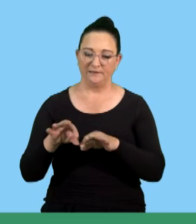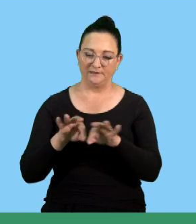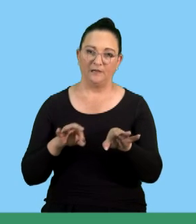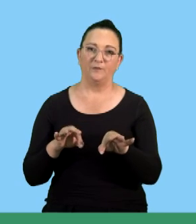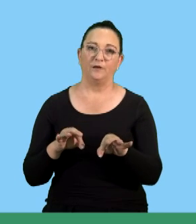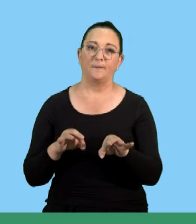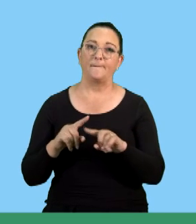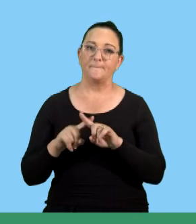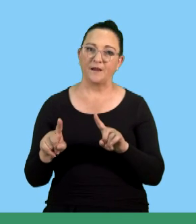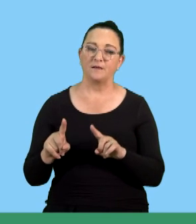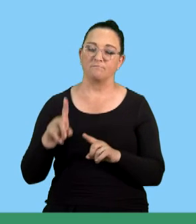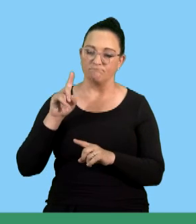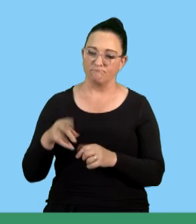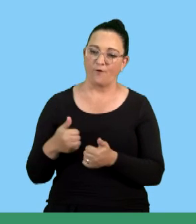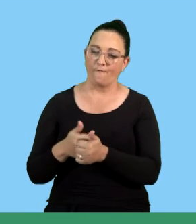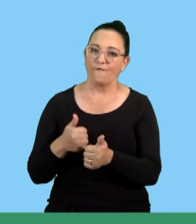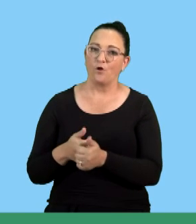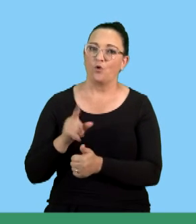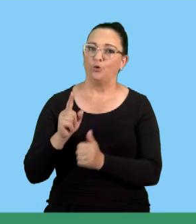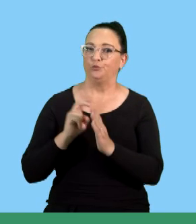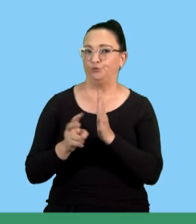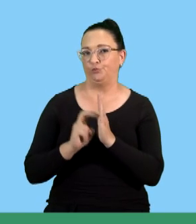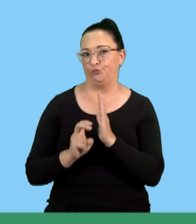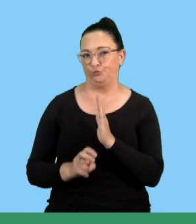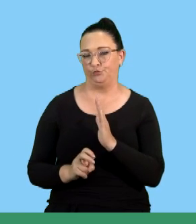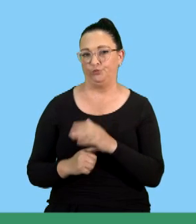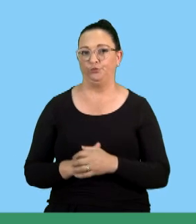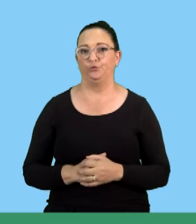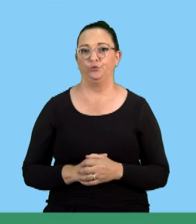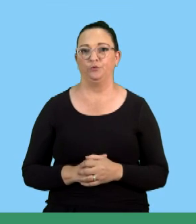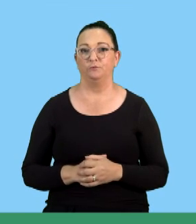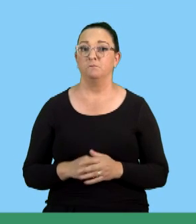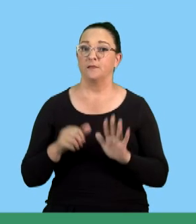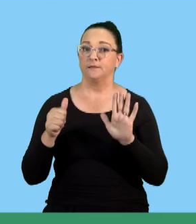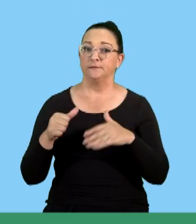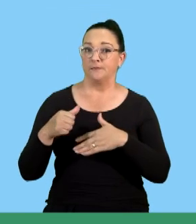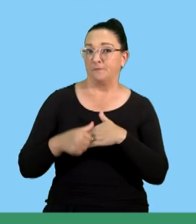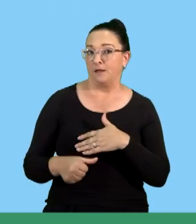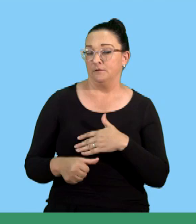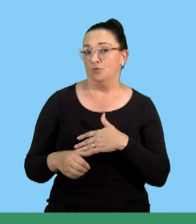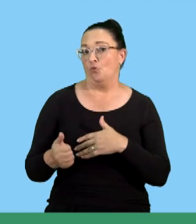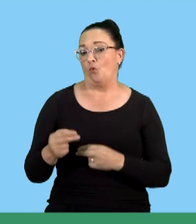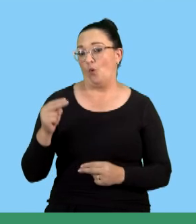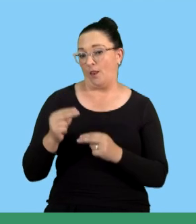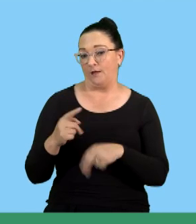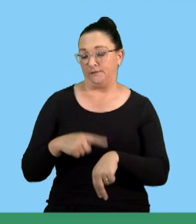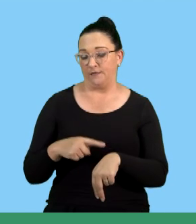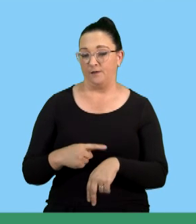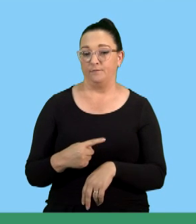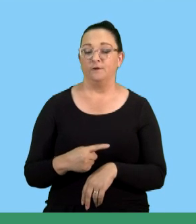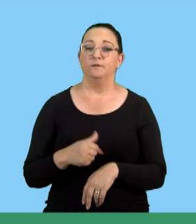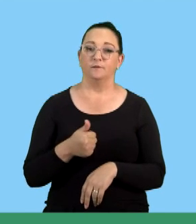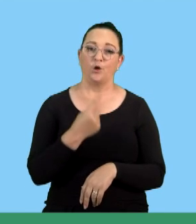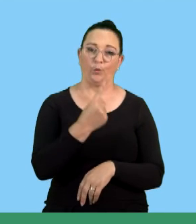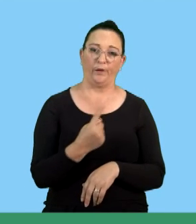termination can be only done if you're following these rules here to say if you've been employed for 6 months or less, then it's a week. But if